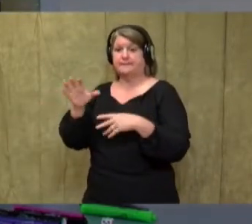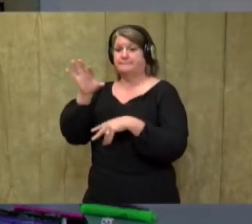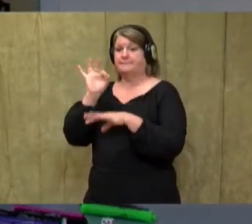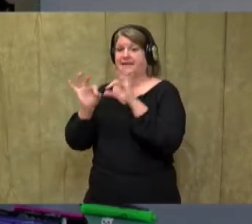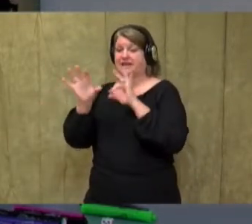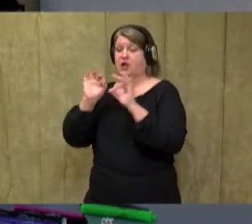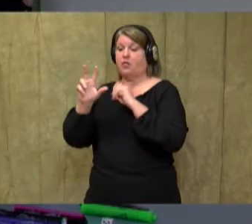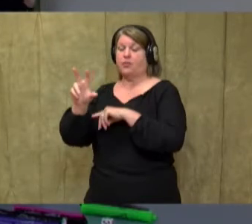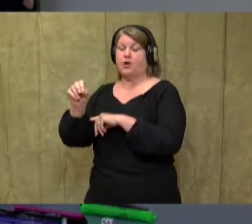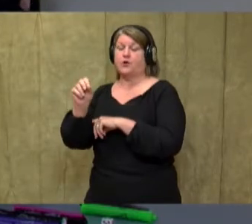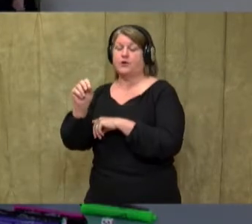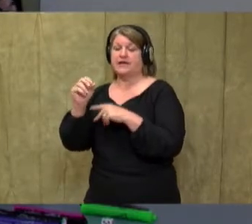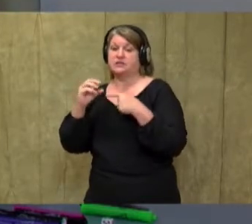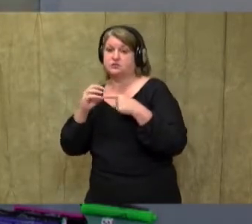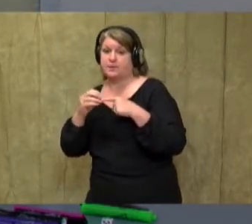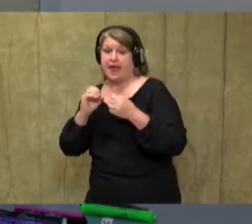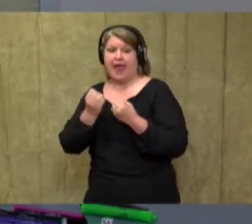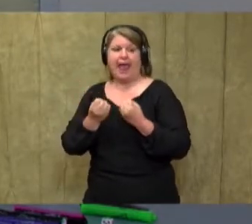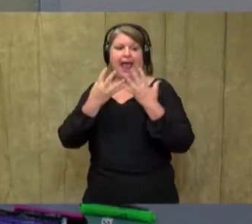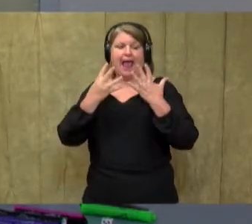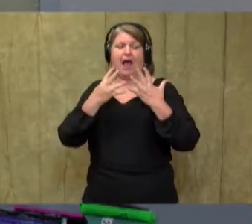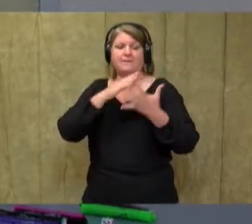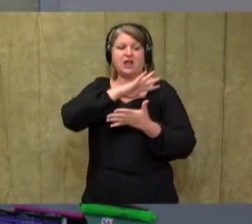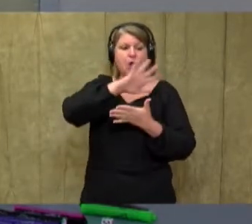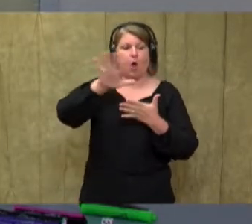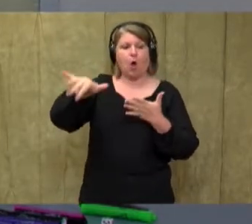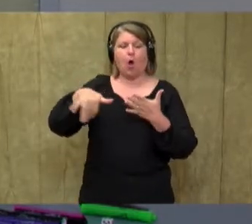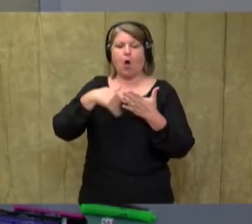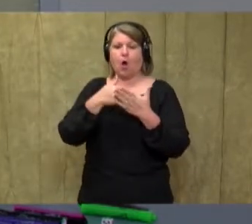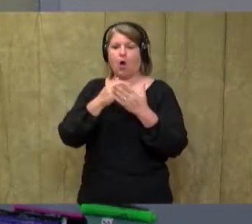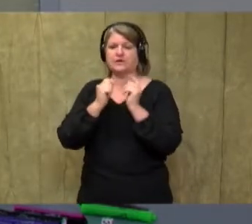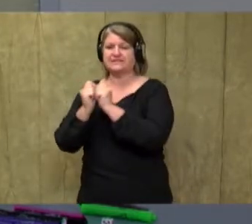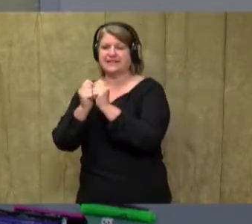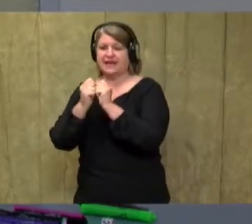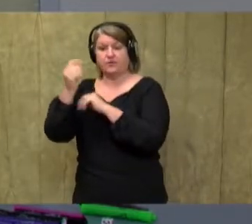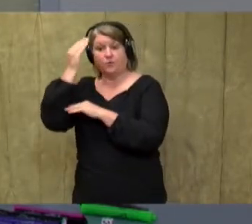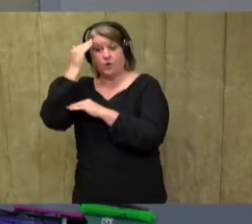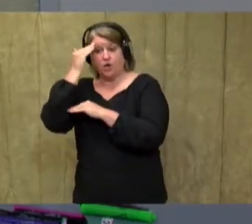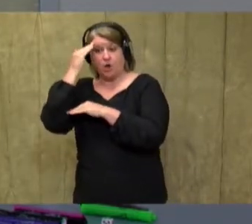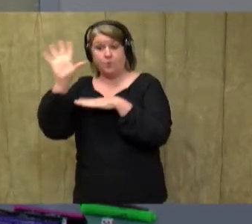How many did they pick all together? So we know we're going to add